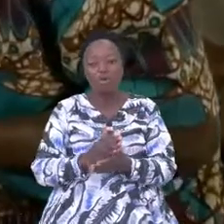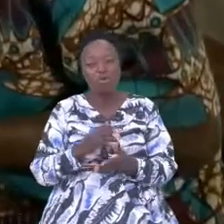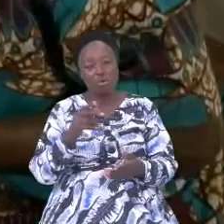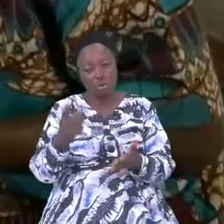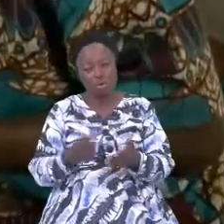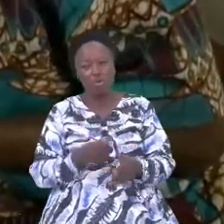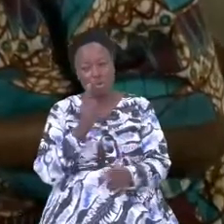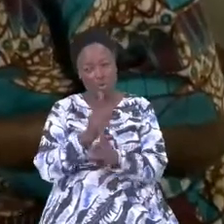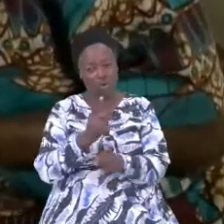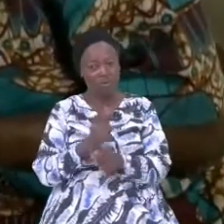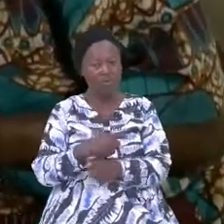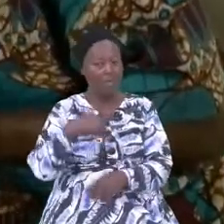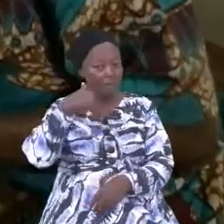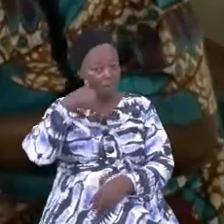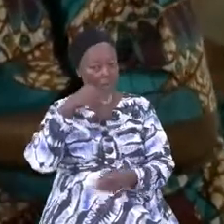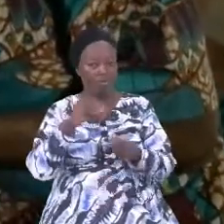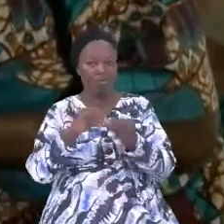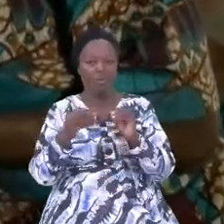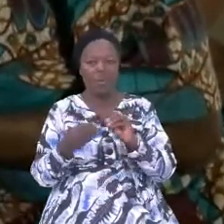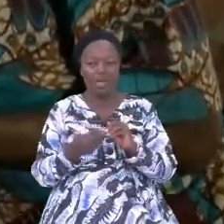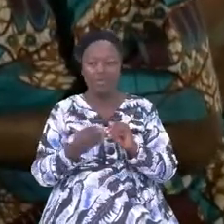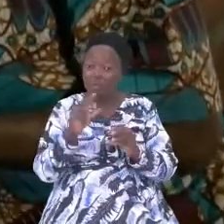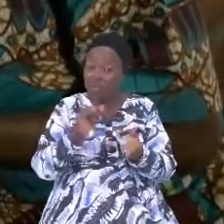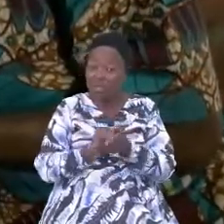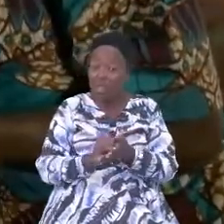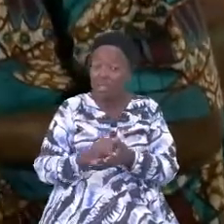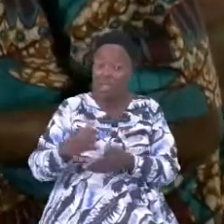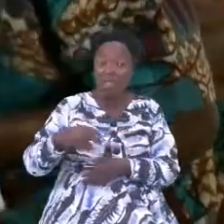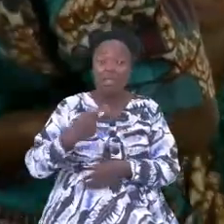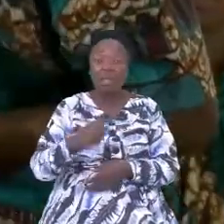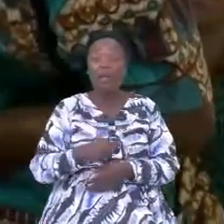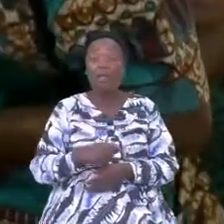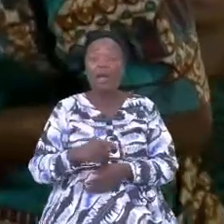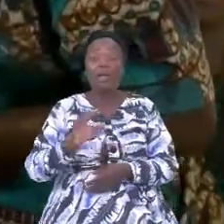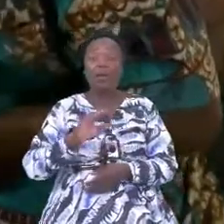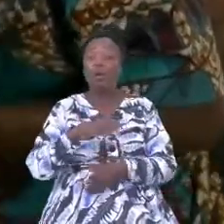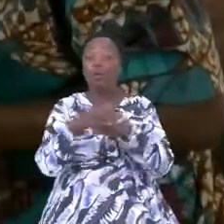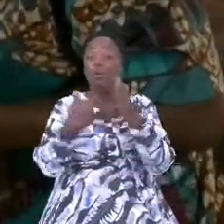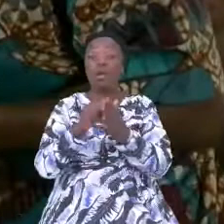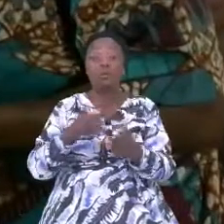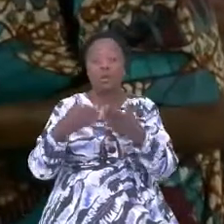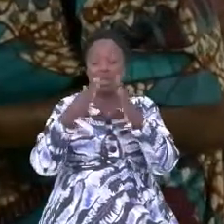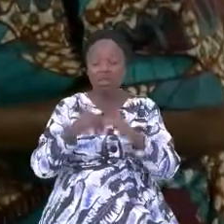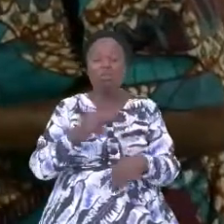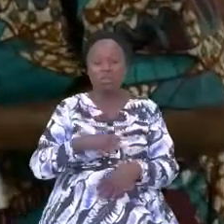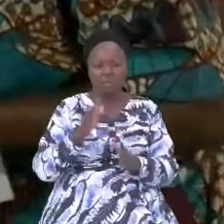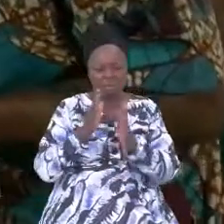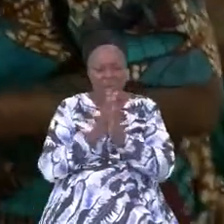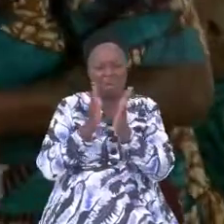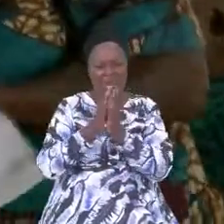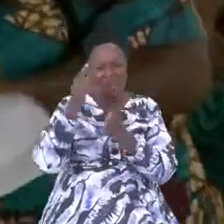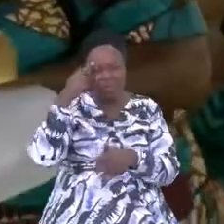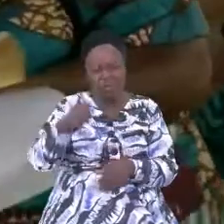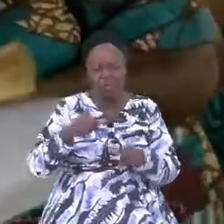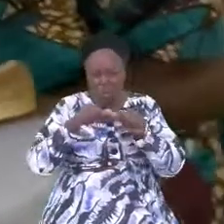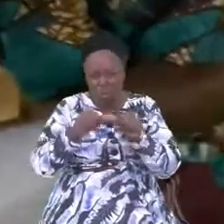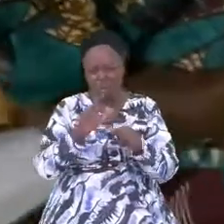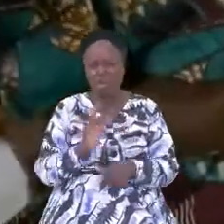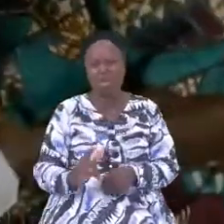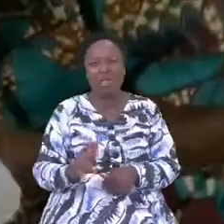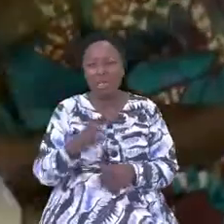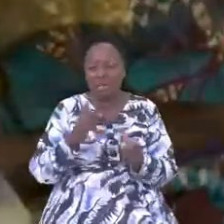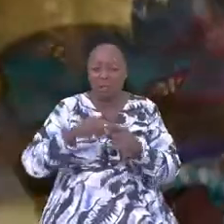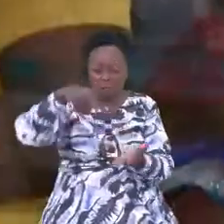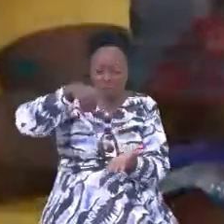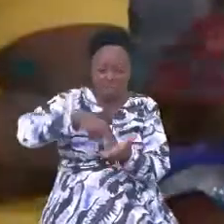And the blessing of the Lord is already upon you. You are a blessed man, a blessed